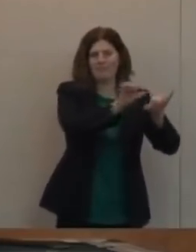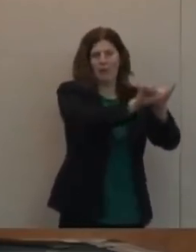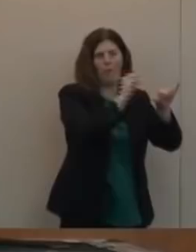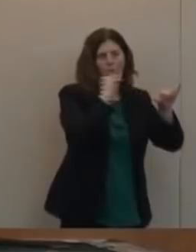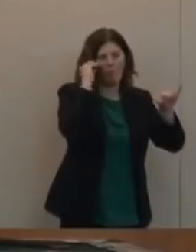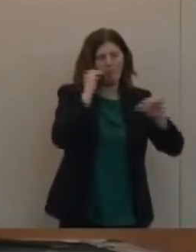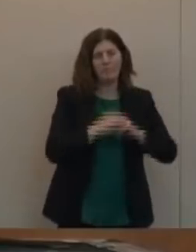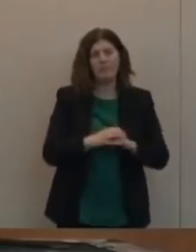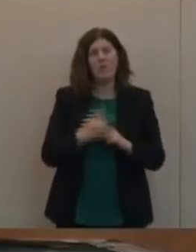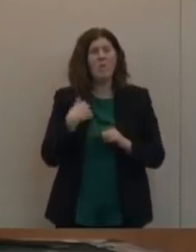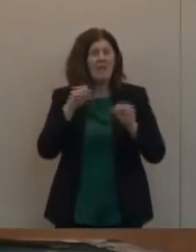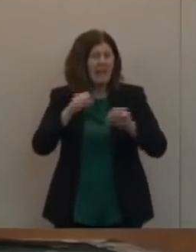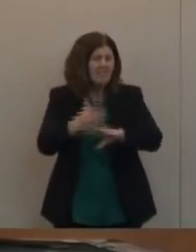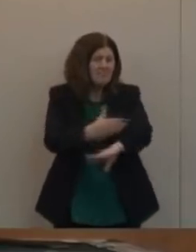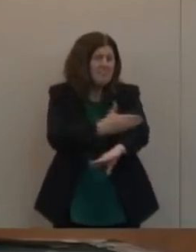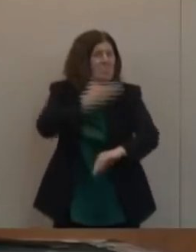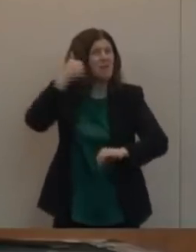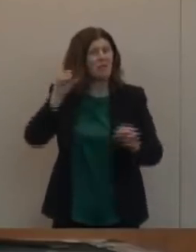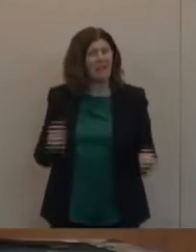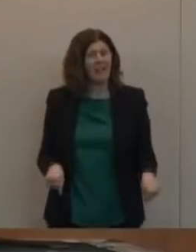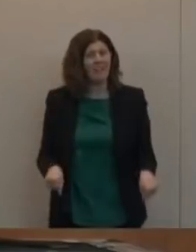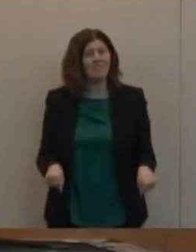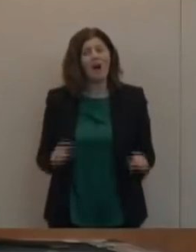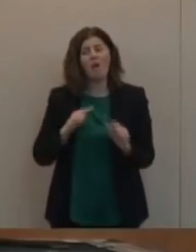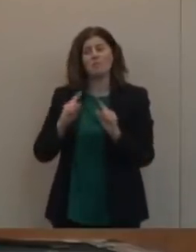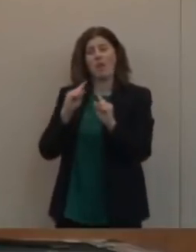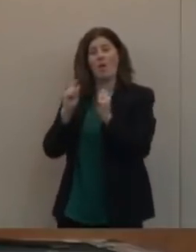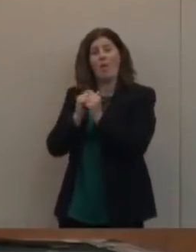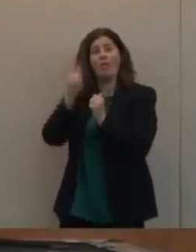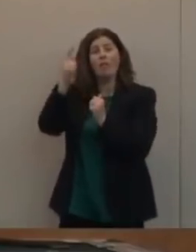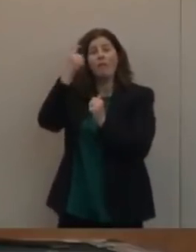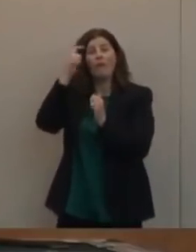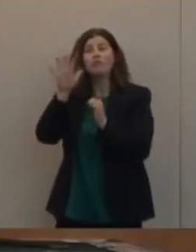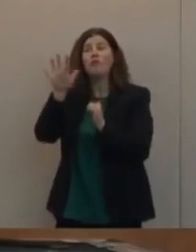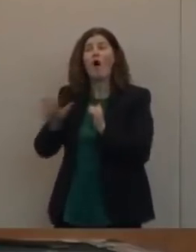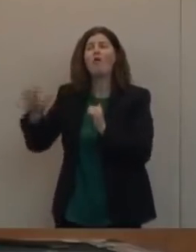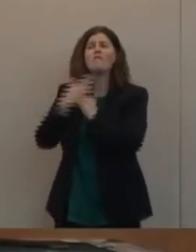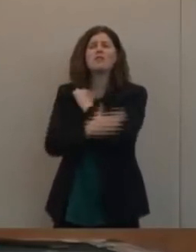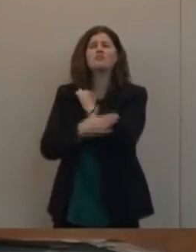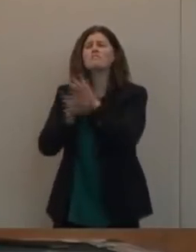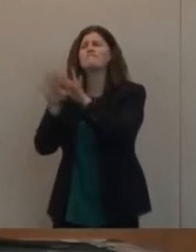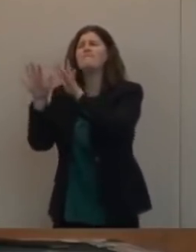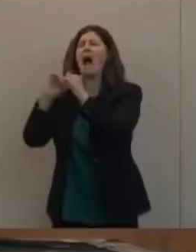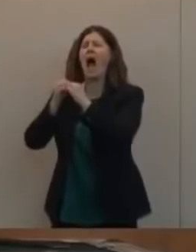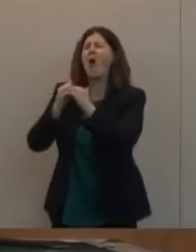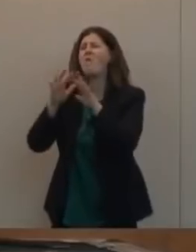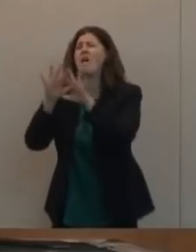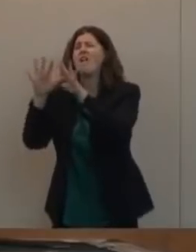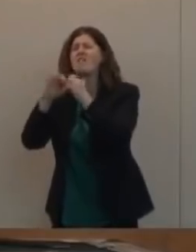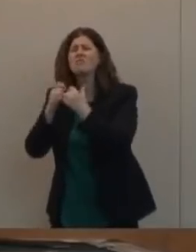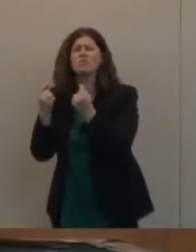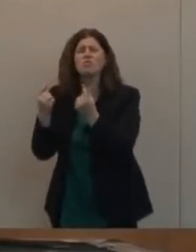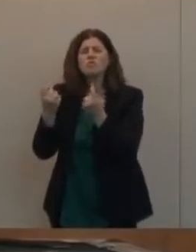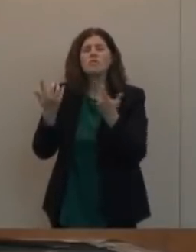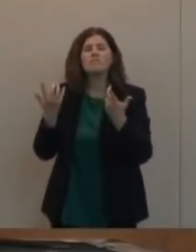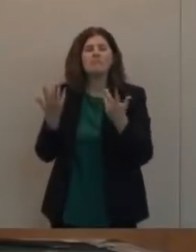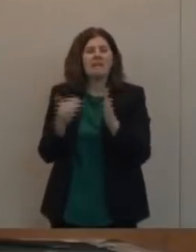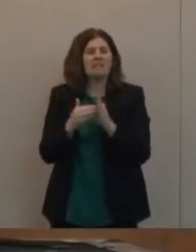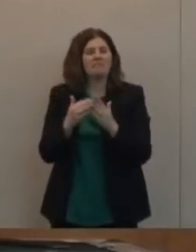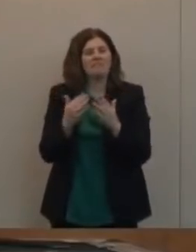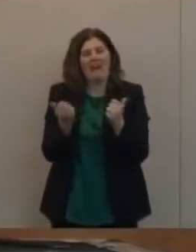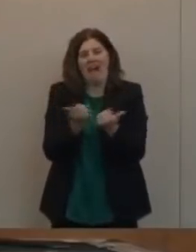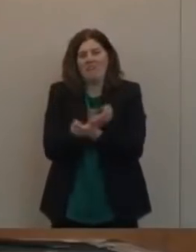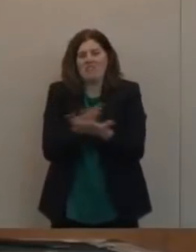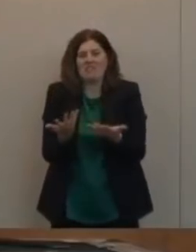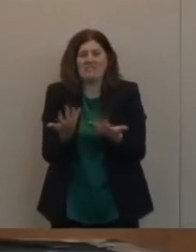that we can do more, and I'm talking with governors around the country about how you do that. Again, everything